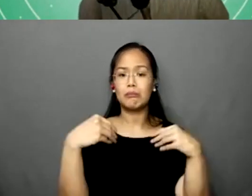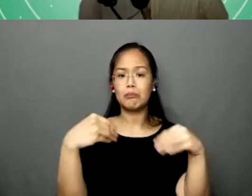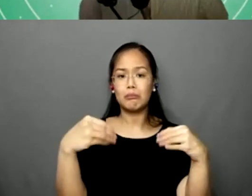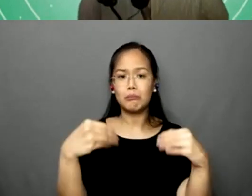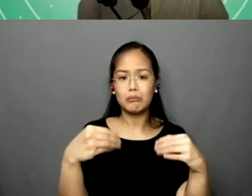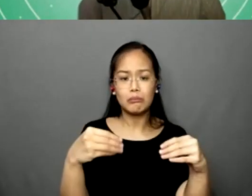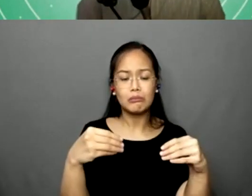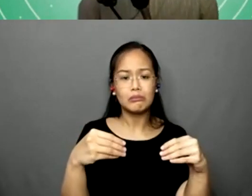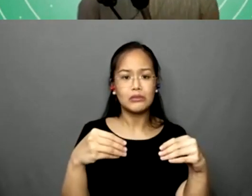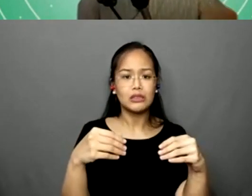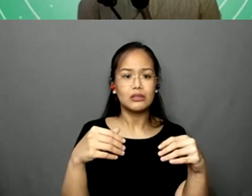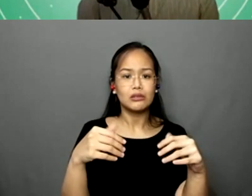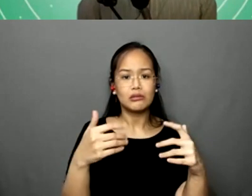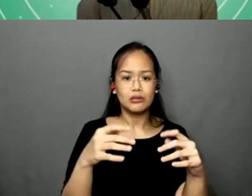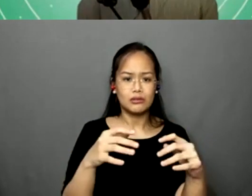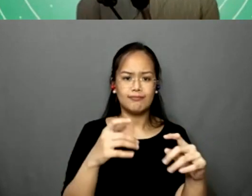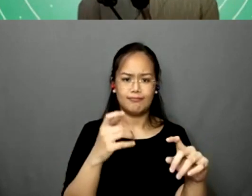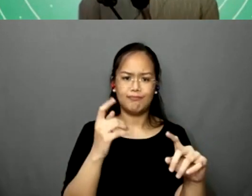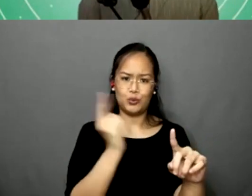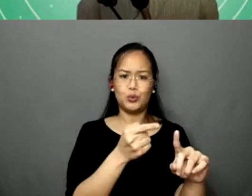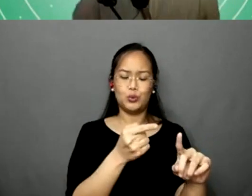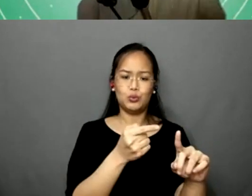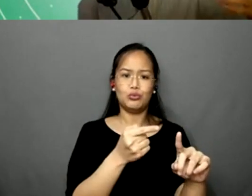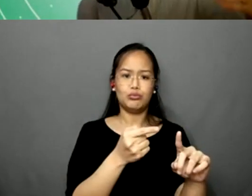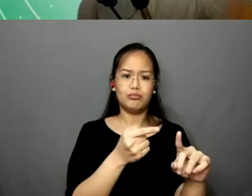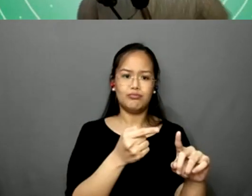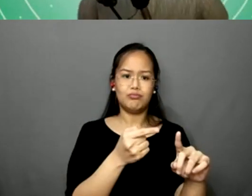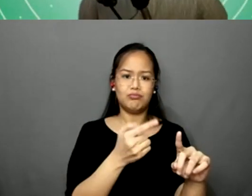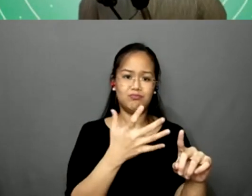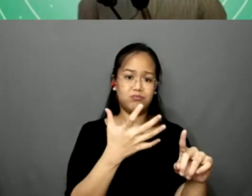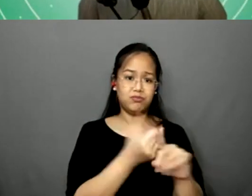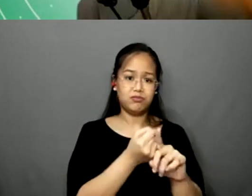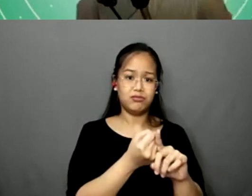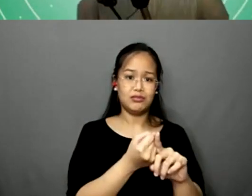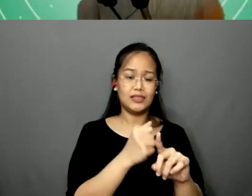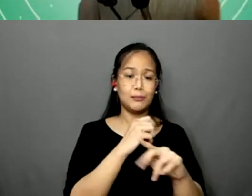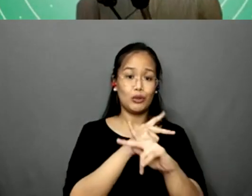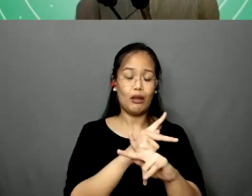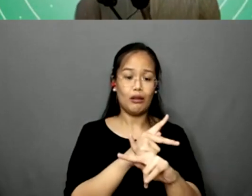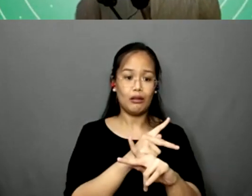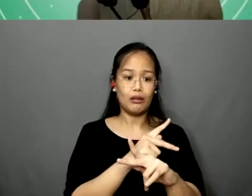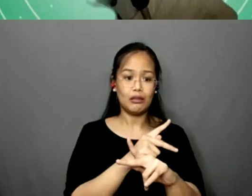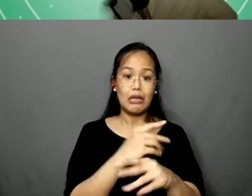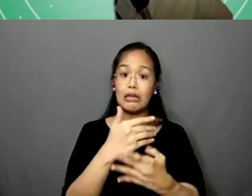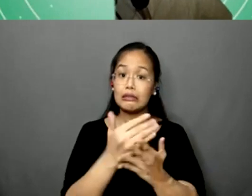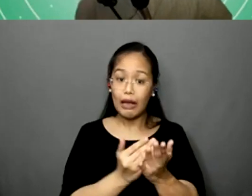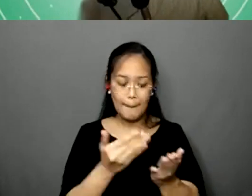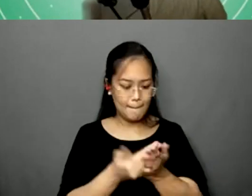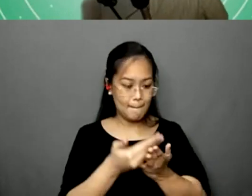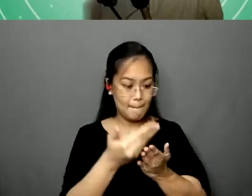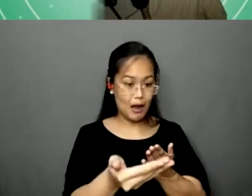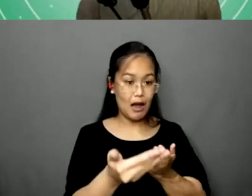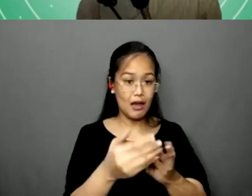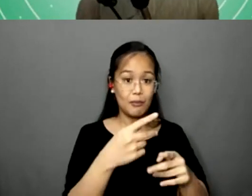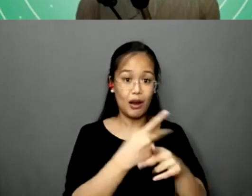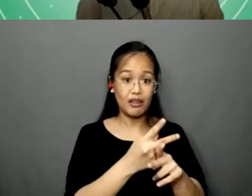demands. Many businesses right now, for example, they buy their products, but their packaging they outsource. They buy a bulk boxes